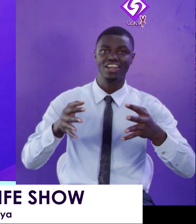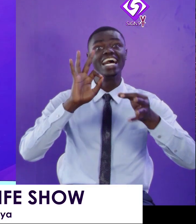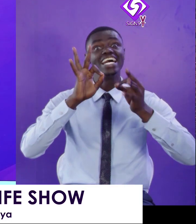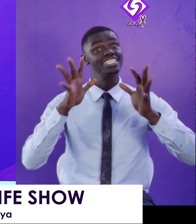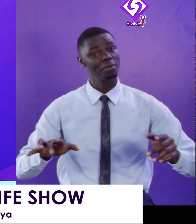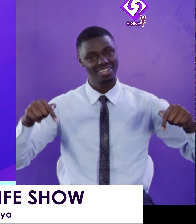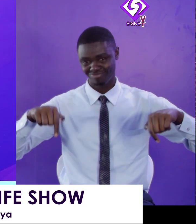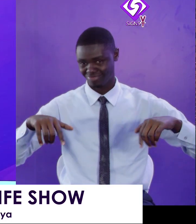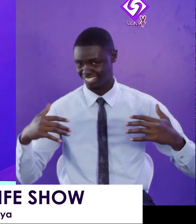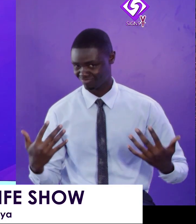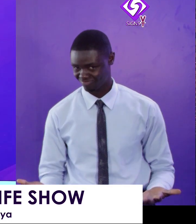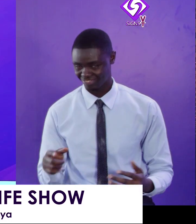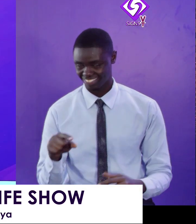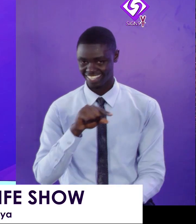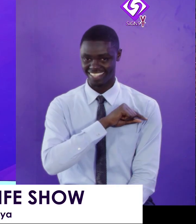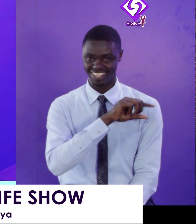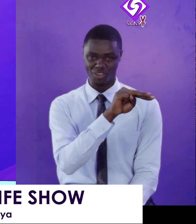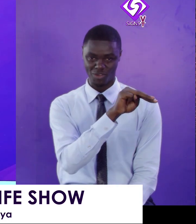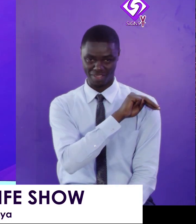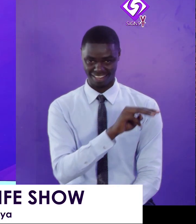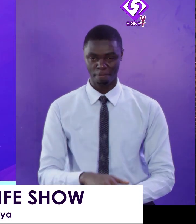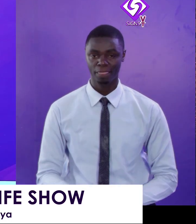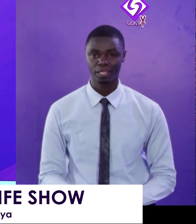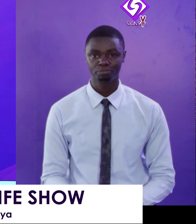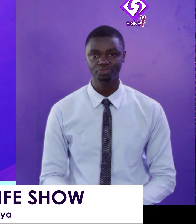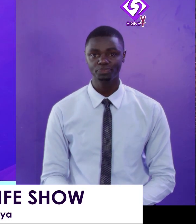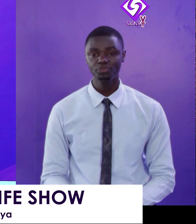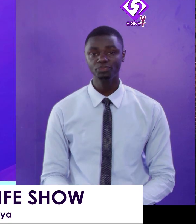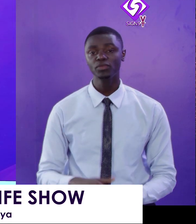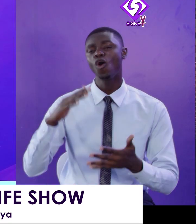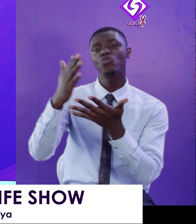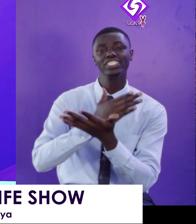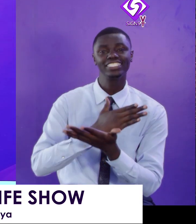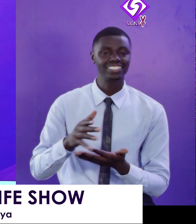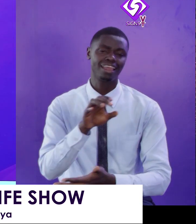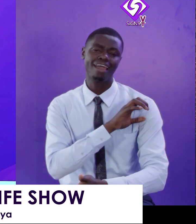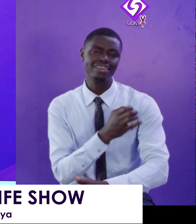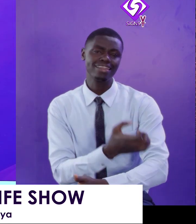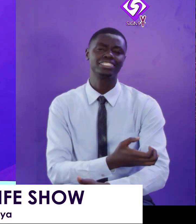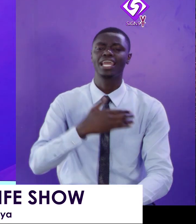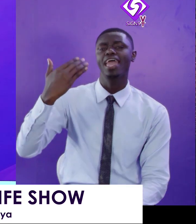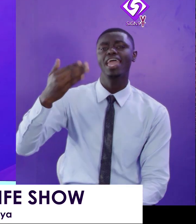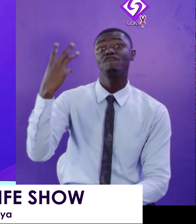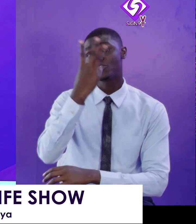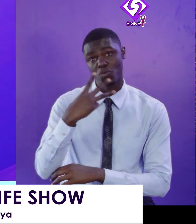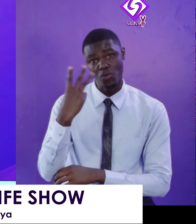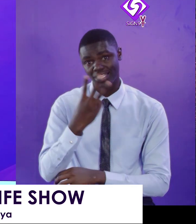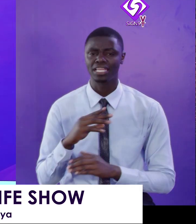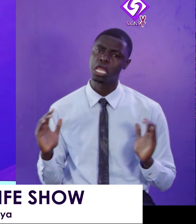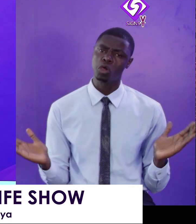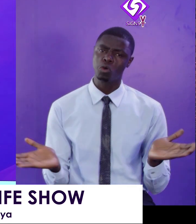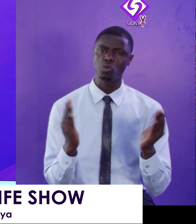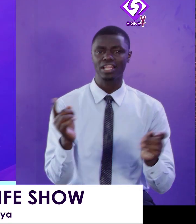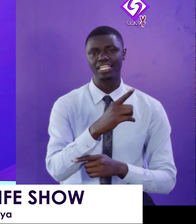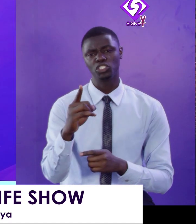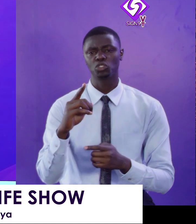today is none other than Gideon Miner. We share energy every Wednesday and we encourage you to